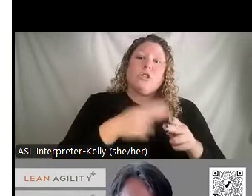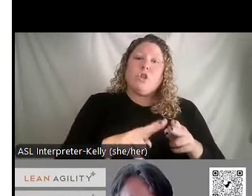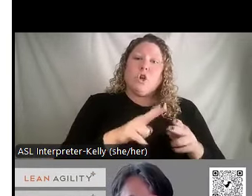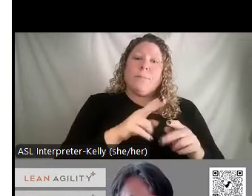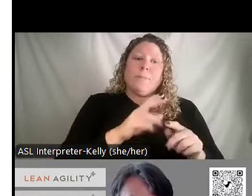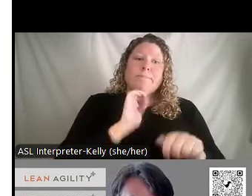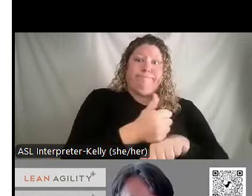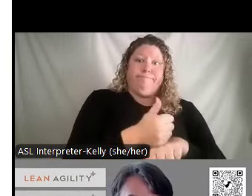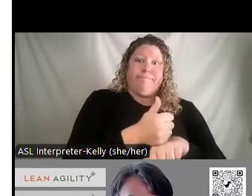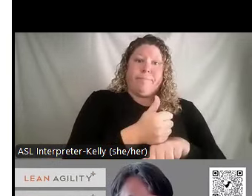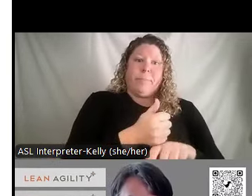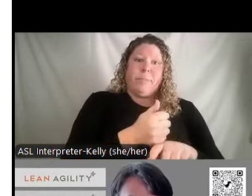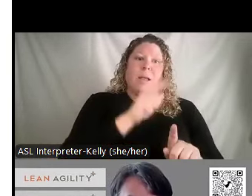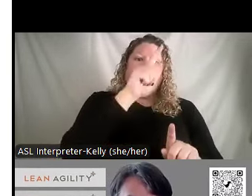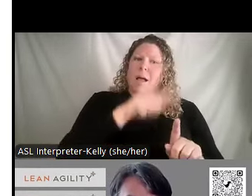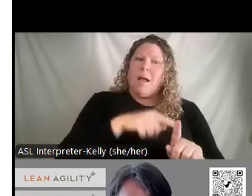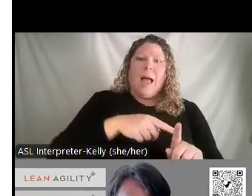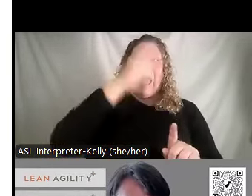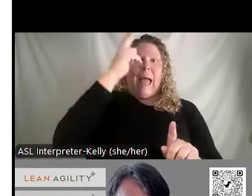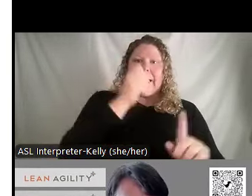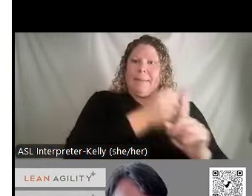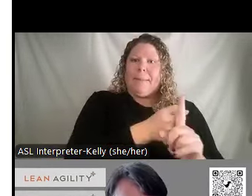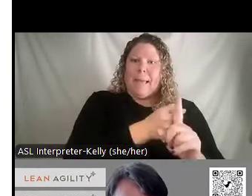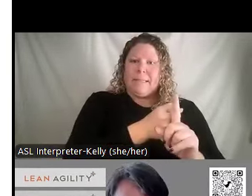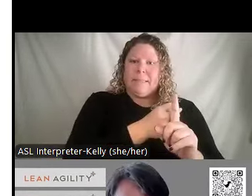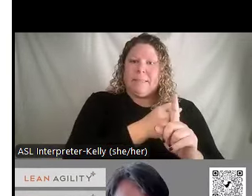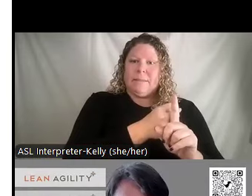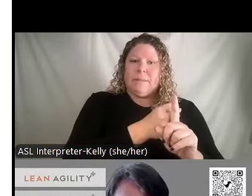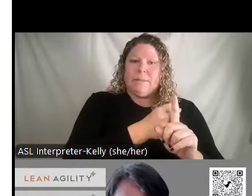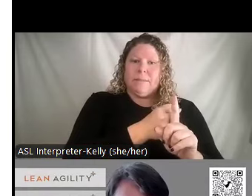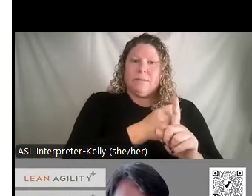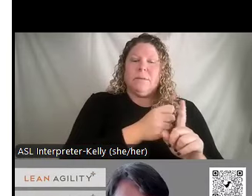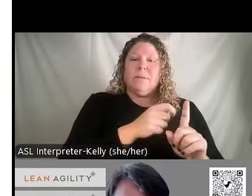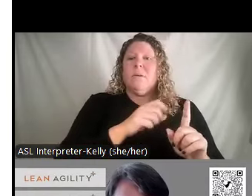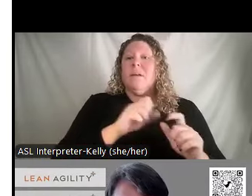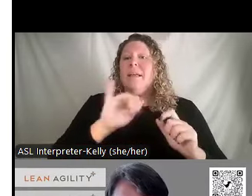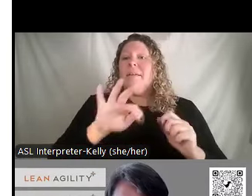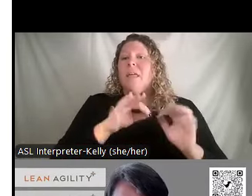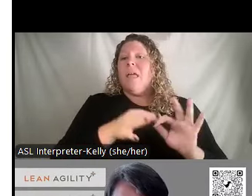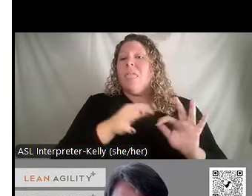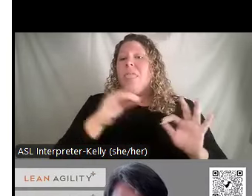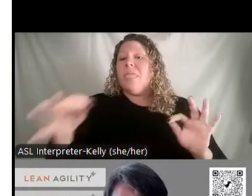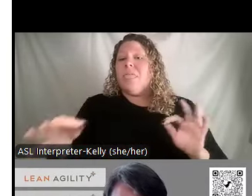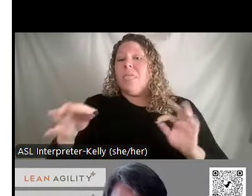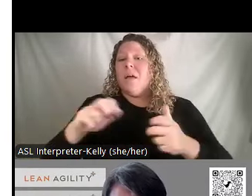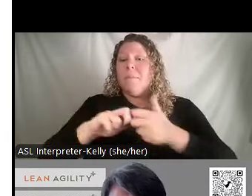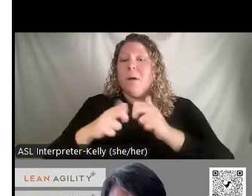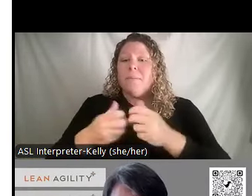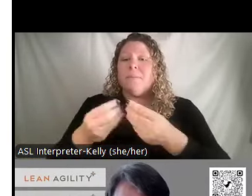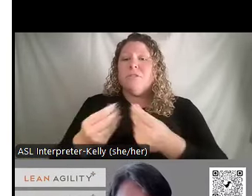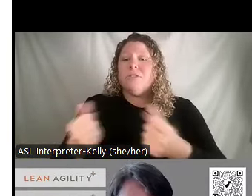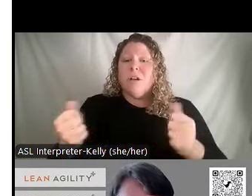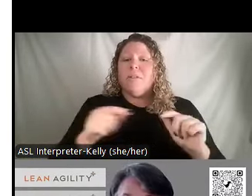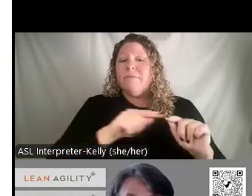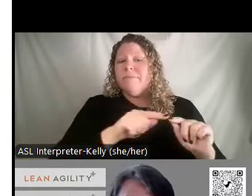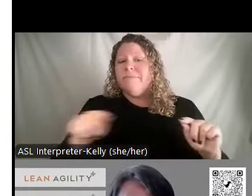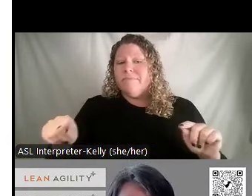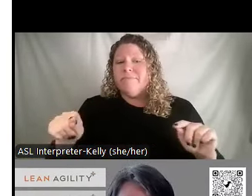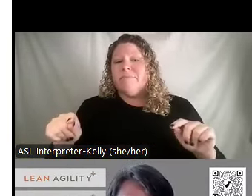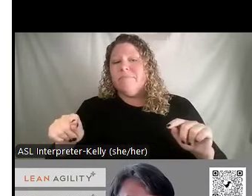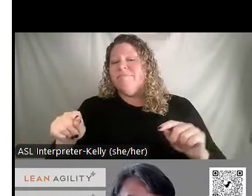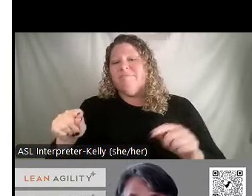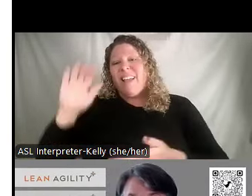their measurable financial impact, positive impact, was in quick wins. The larger initiatives that were harder to do, they didn't